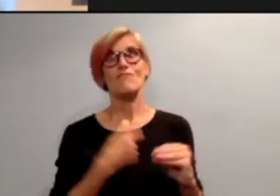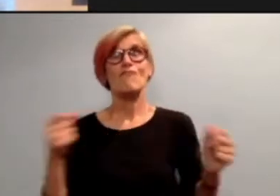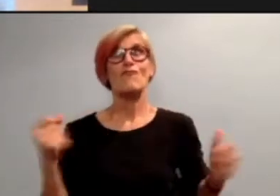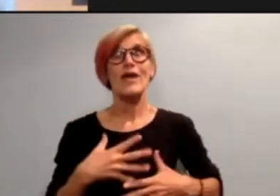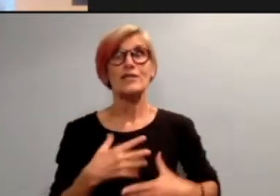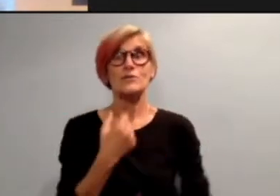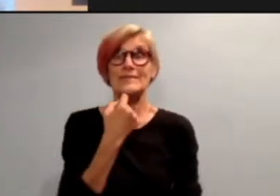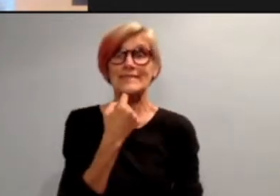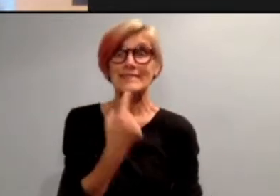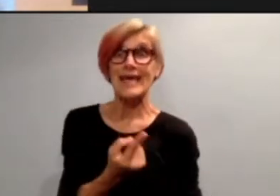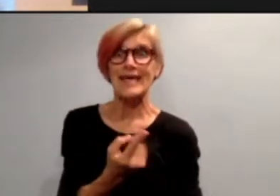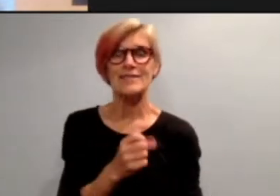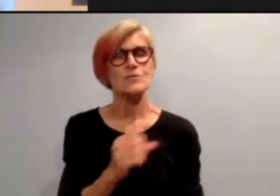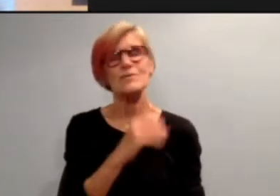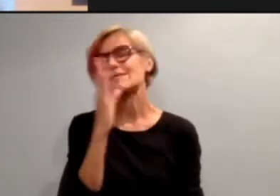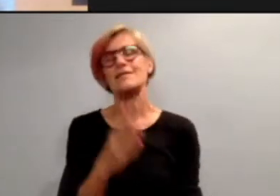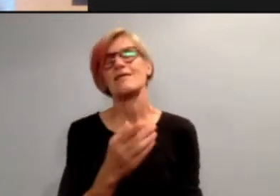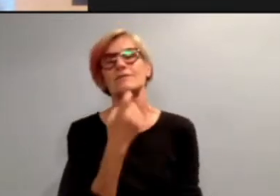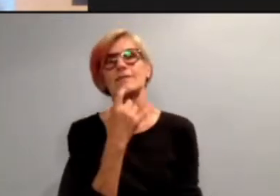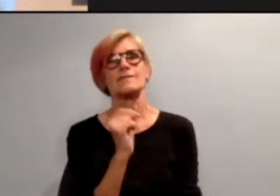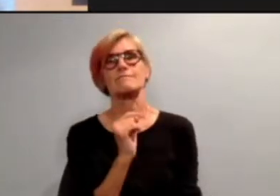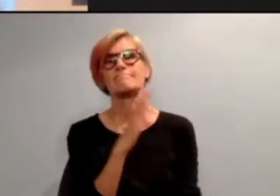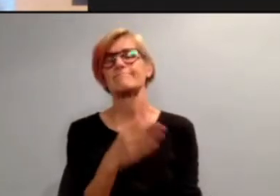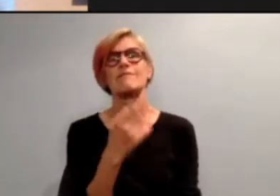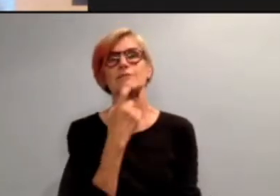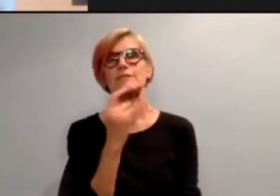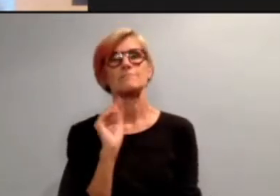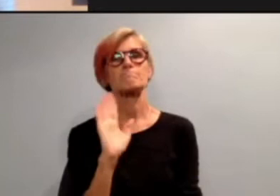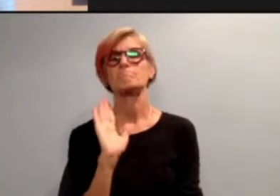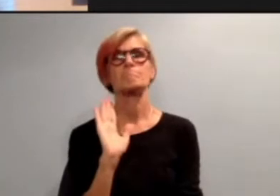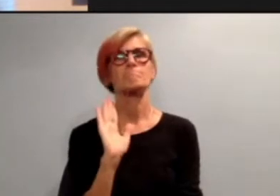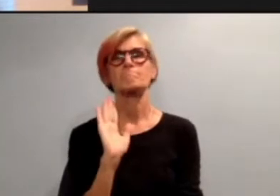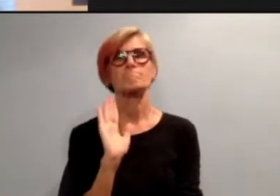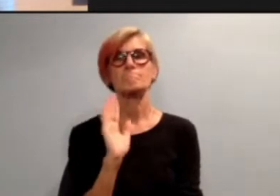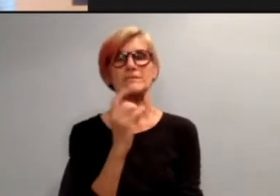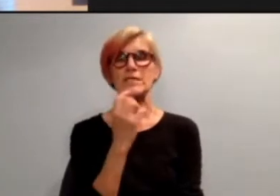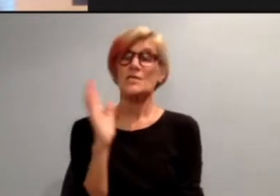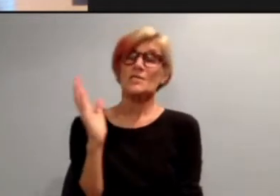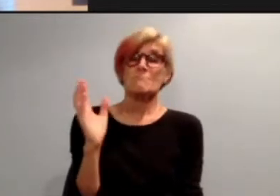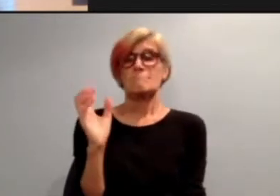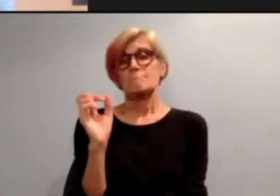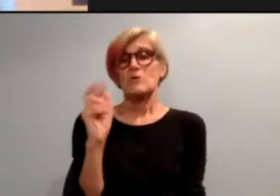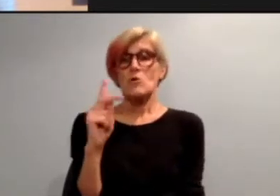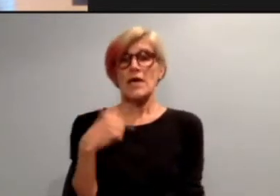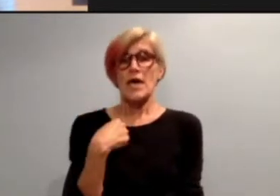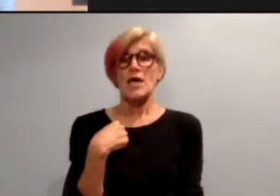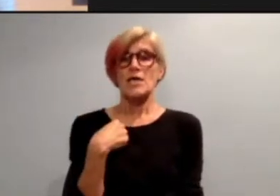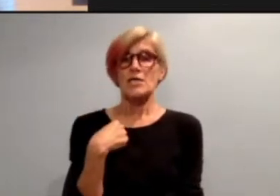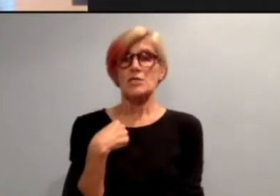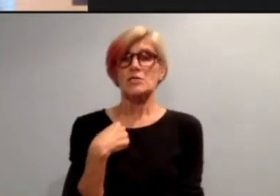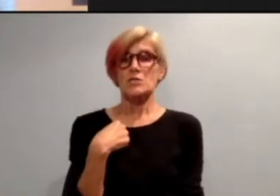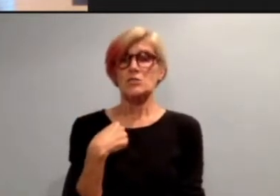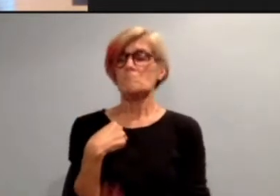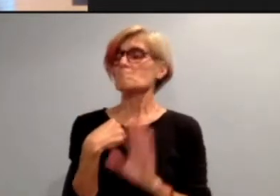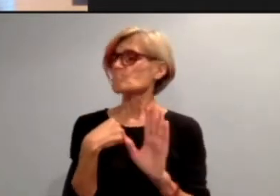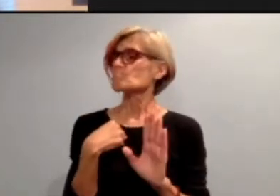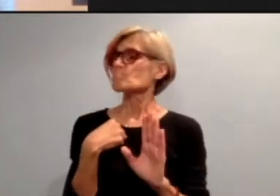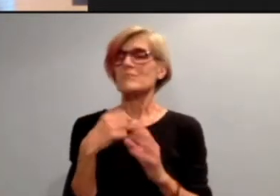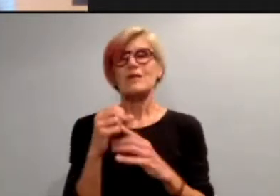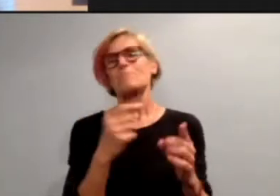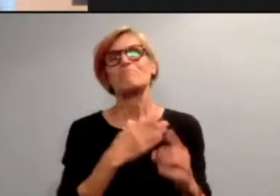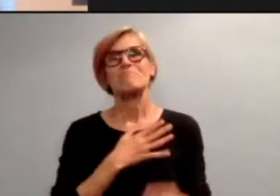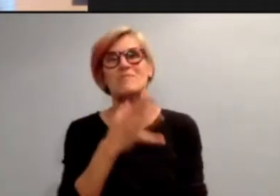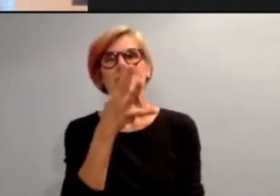and we never talked about it. Never. We just thought, you know what, this is okay, put your head down, turn the other way. What my mom would always